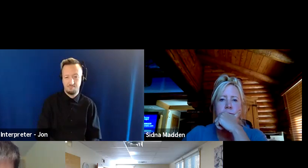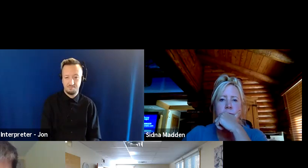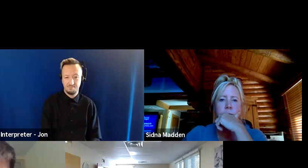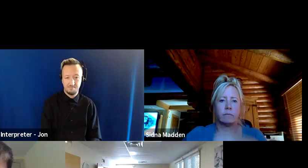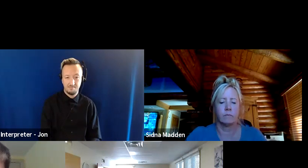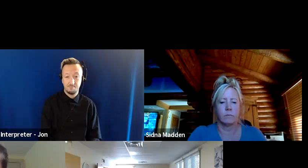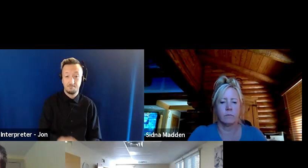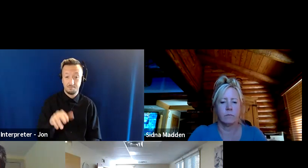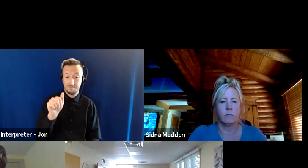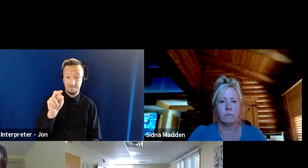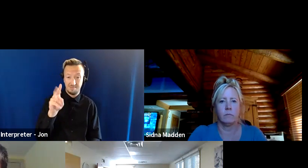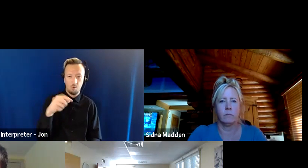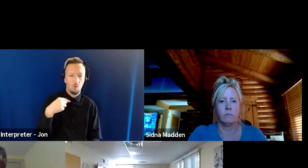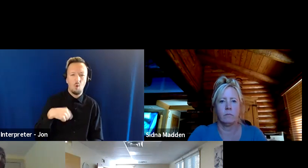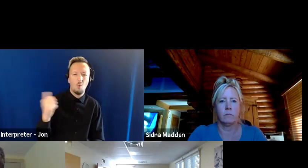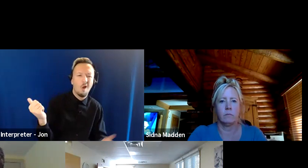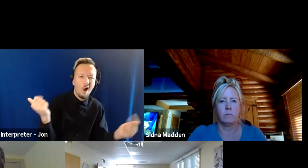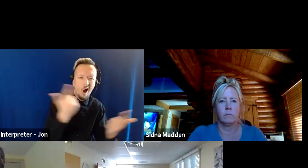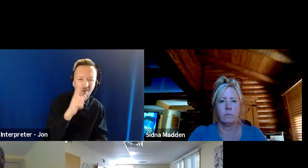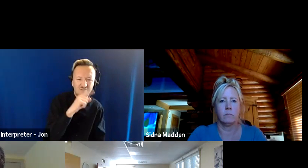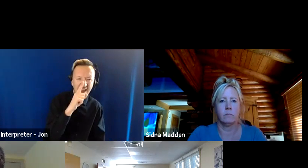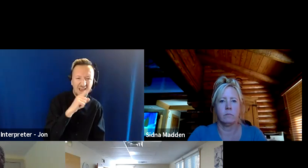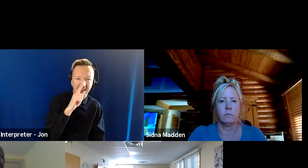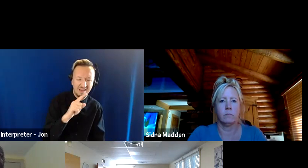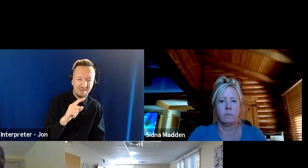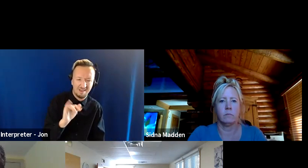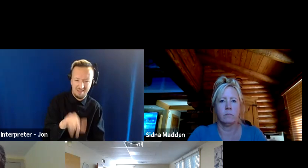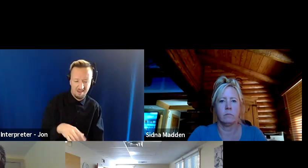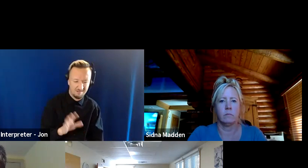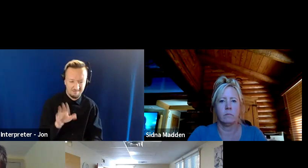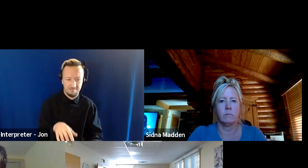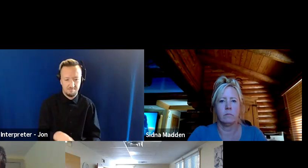Hey, Andrew, we're all faking it, so no worries.